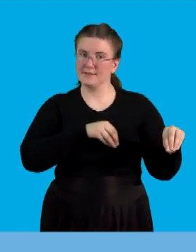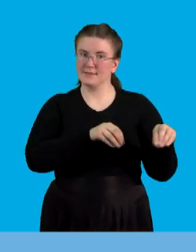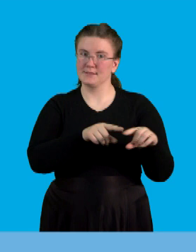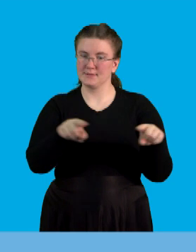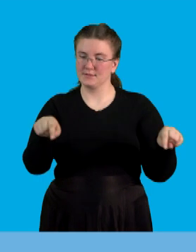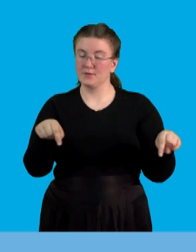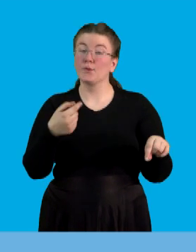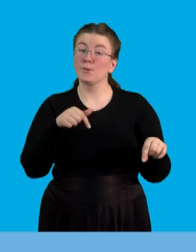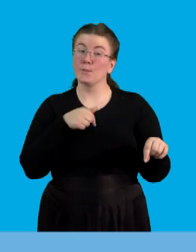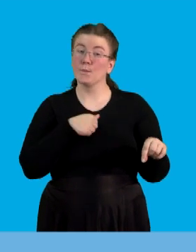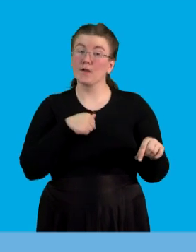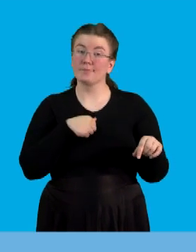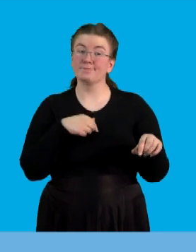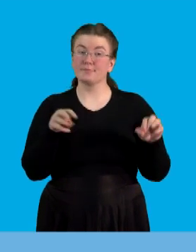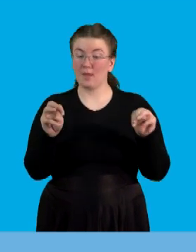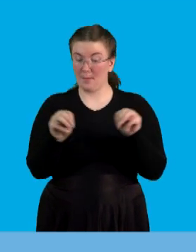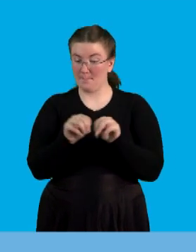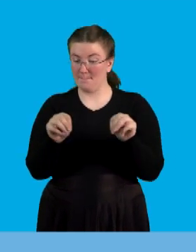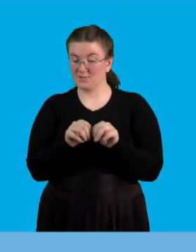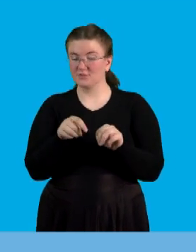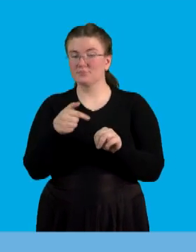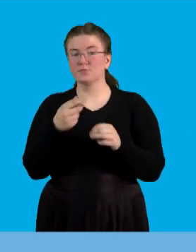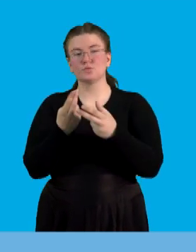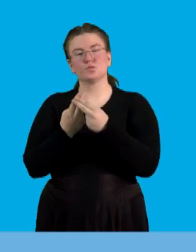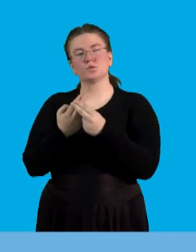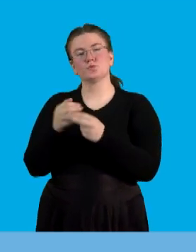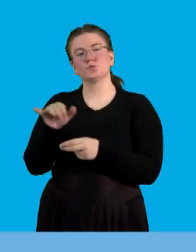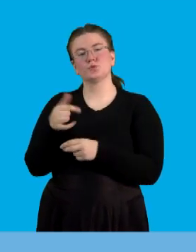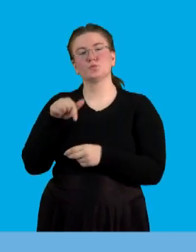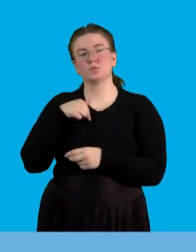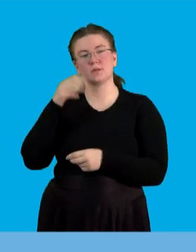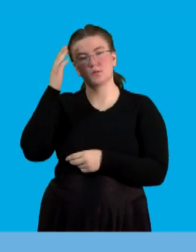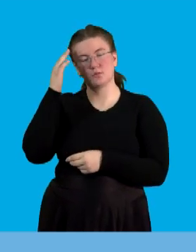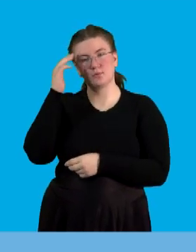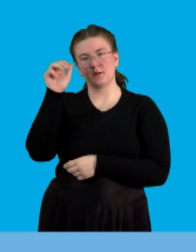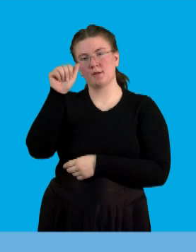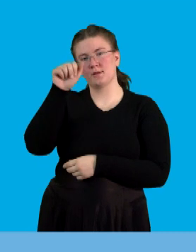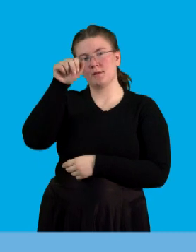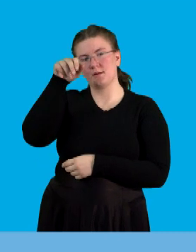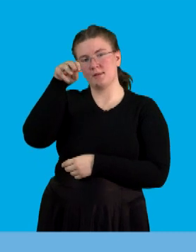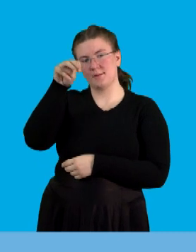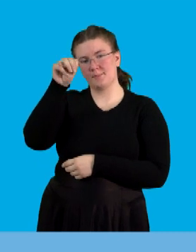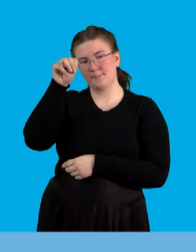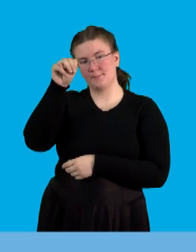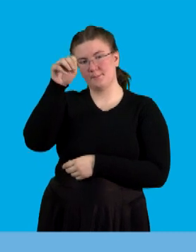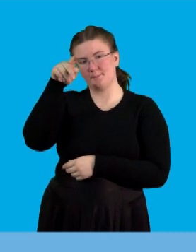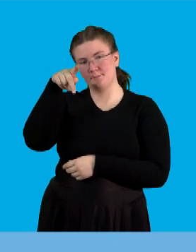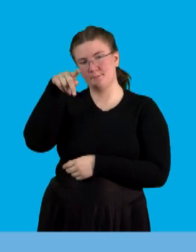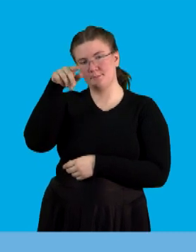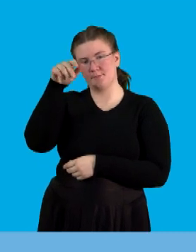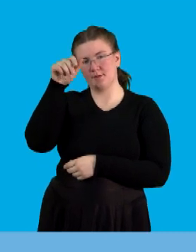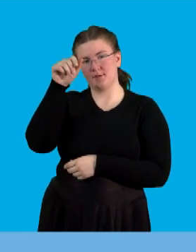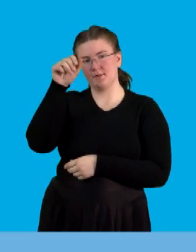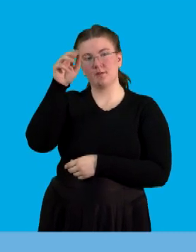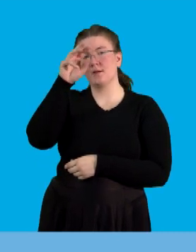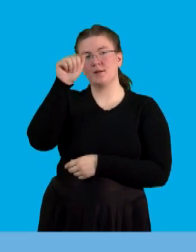are measuring our current, what is going to be the unit for current? We know that it is going to be amperes, and then short for, so it's A,